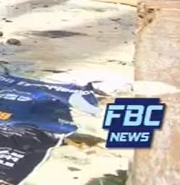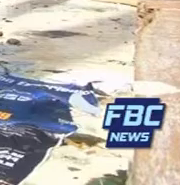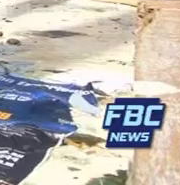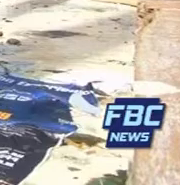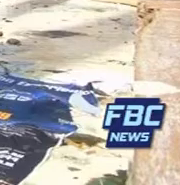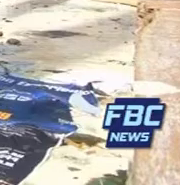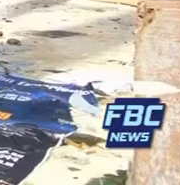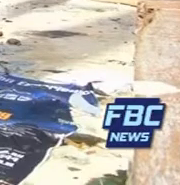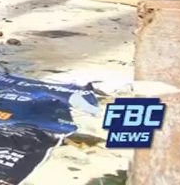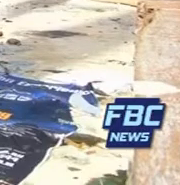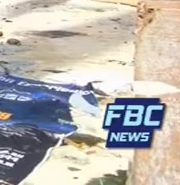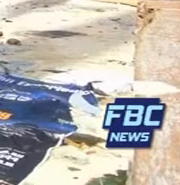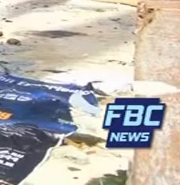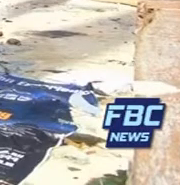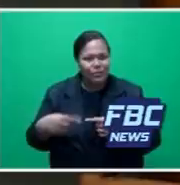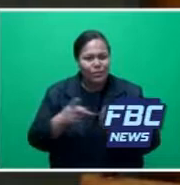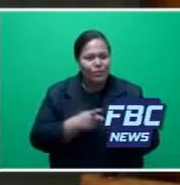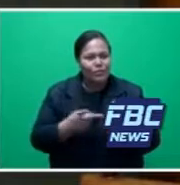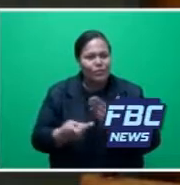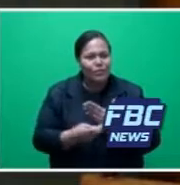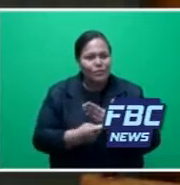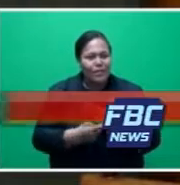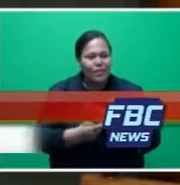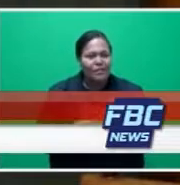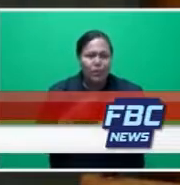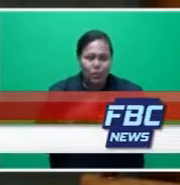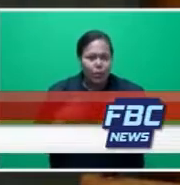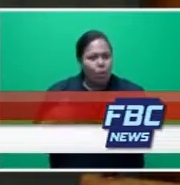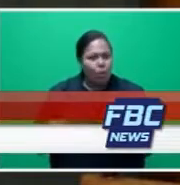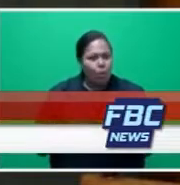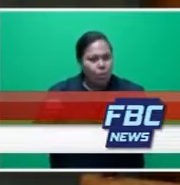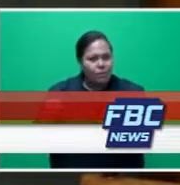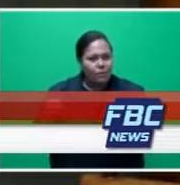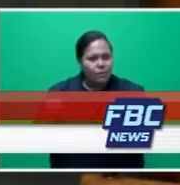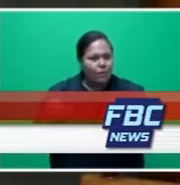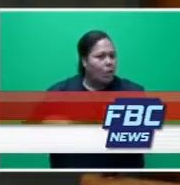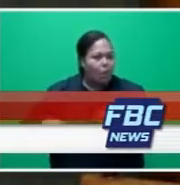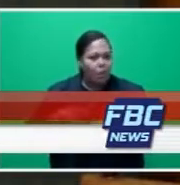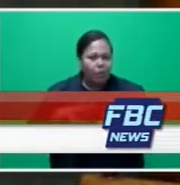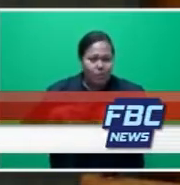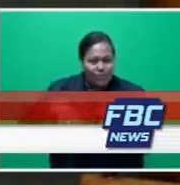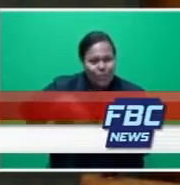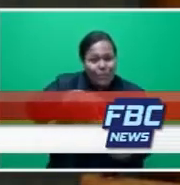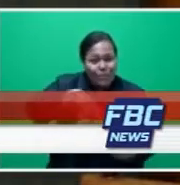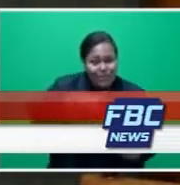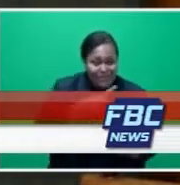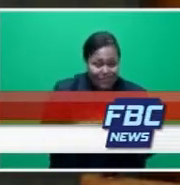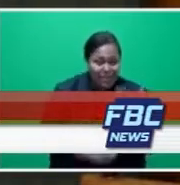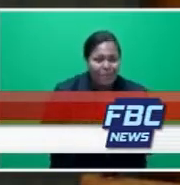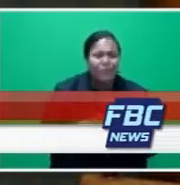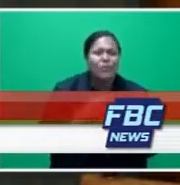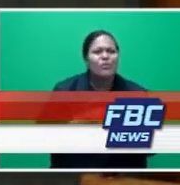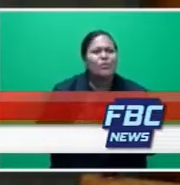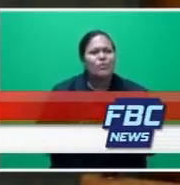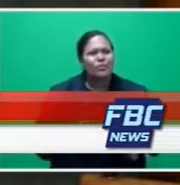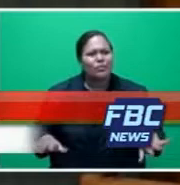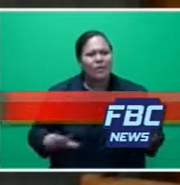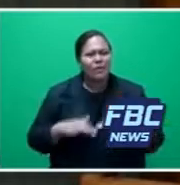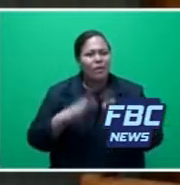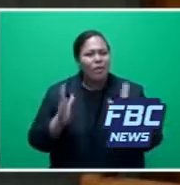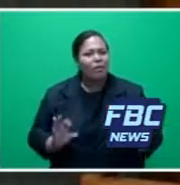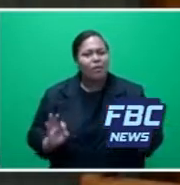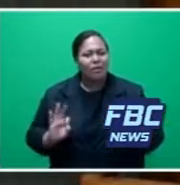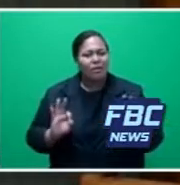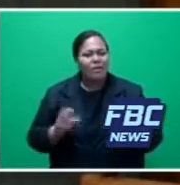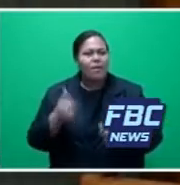for rehabilitation. We halted everything to respond to TC Winston because our children were homeless and hungry. Sitting